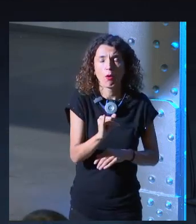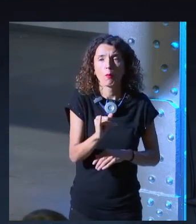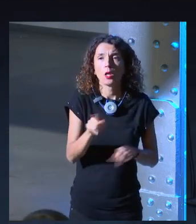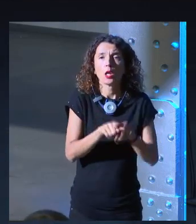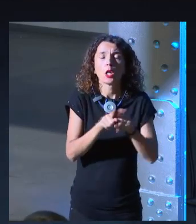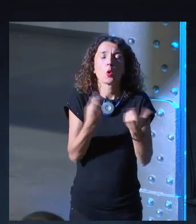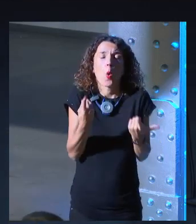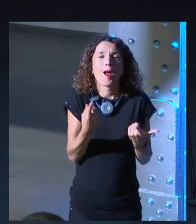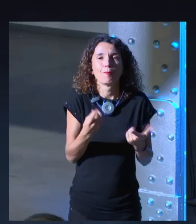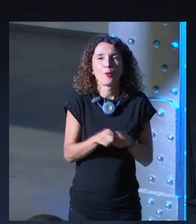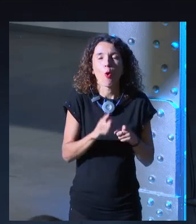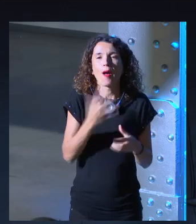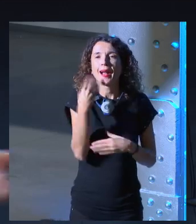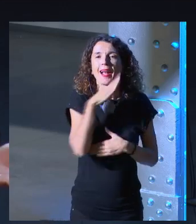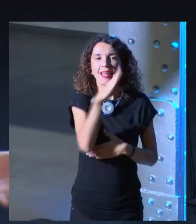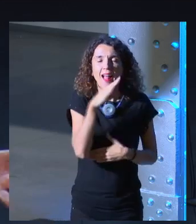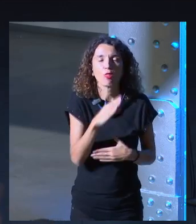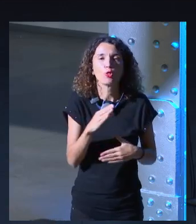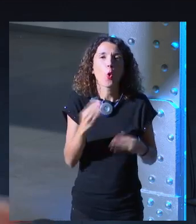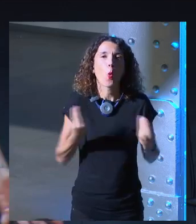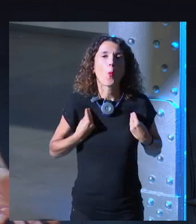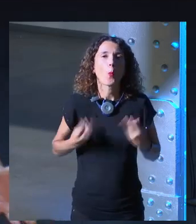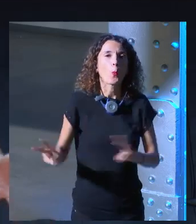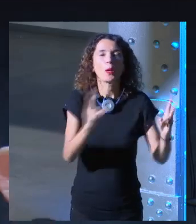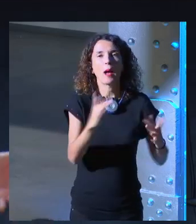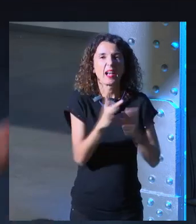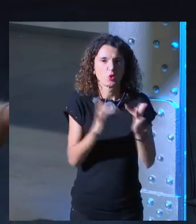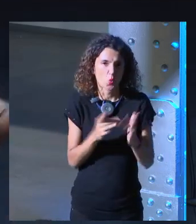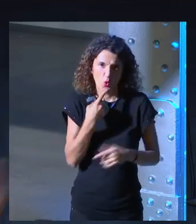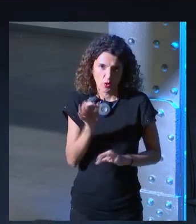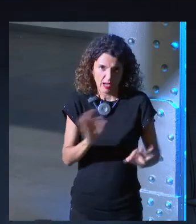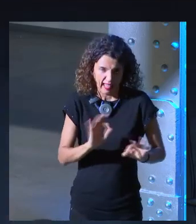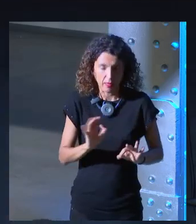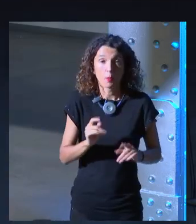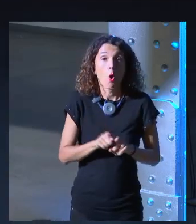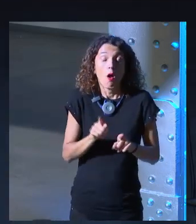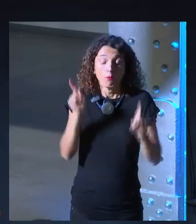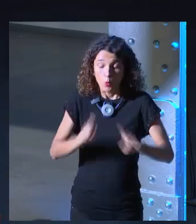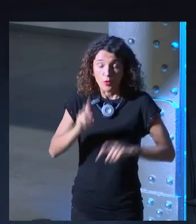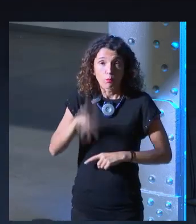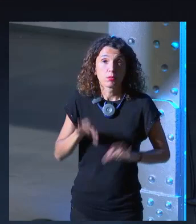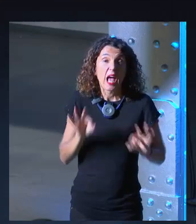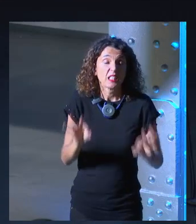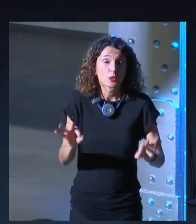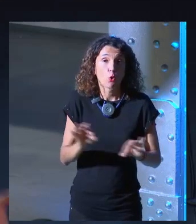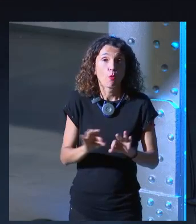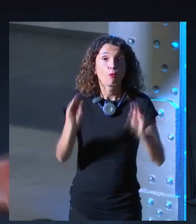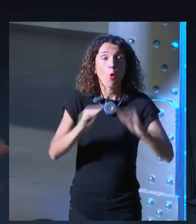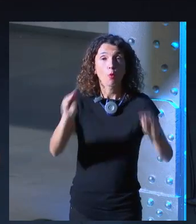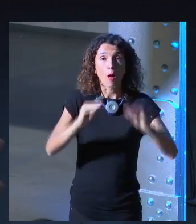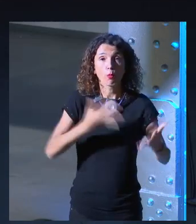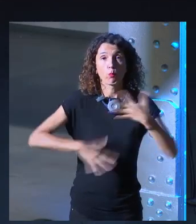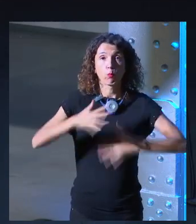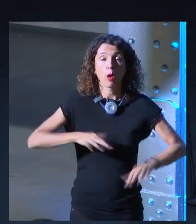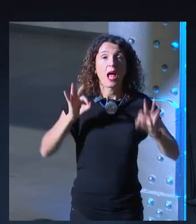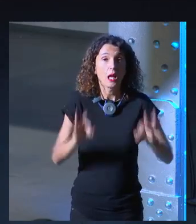I know that there are similarities, and I just think, all right, this is how I was brought up, this is how I was trained, let me use it, but let me use it for